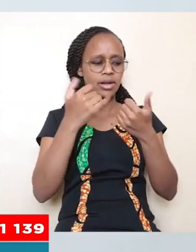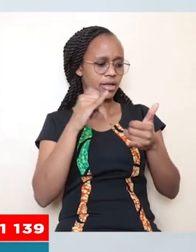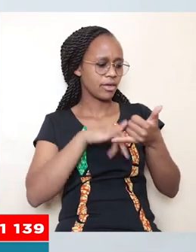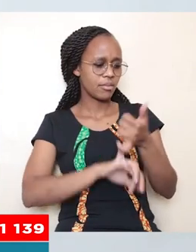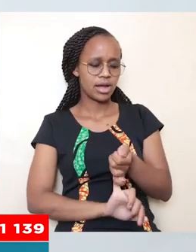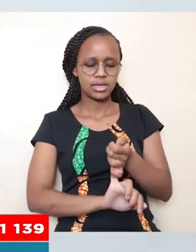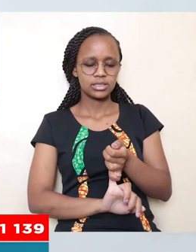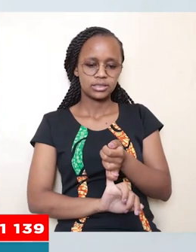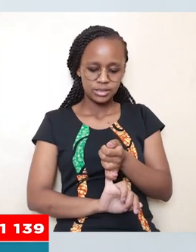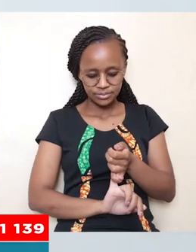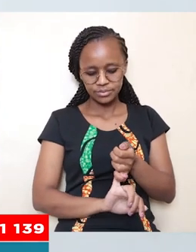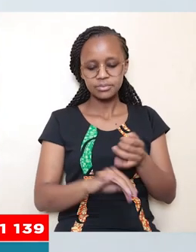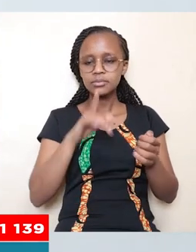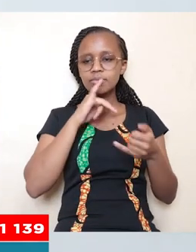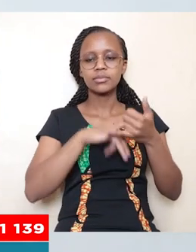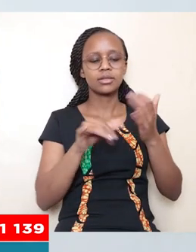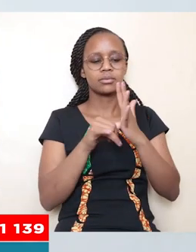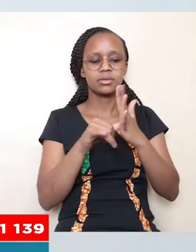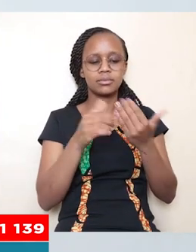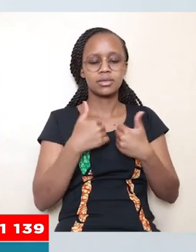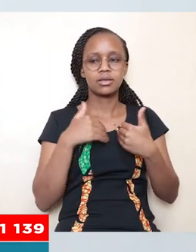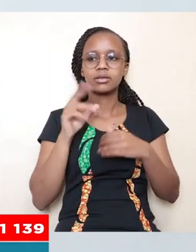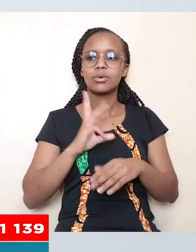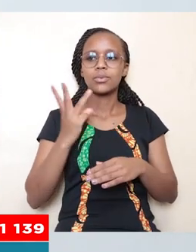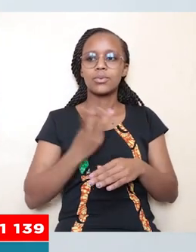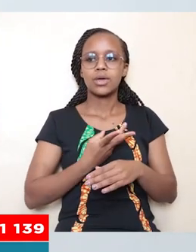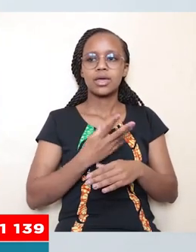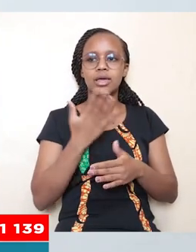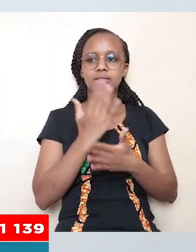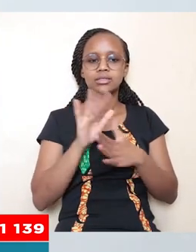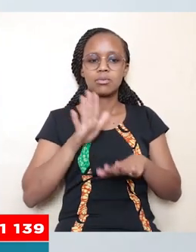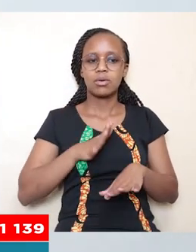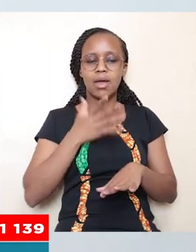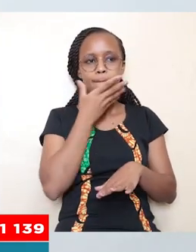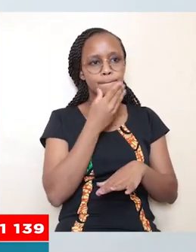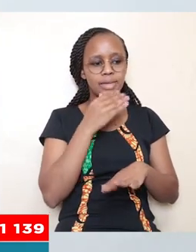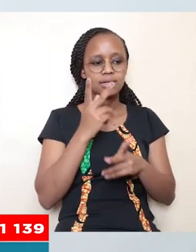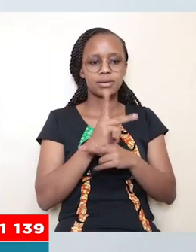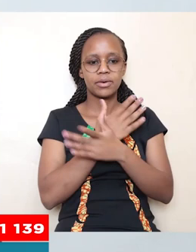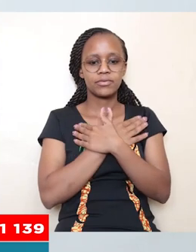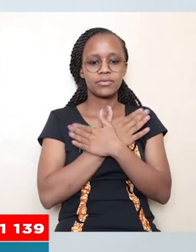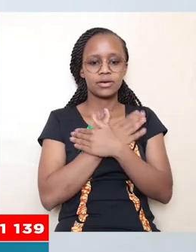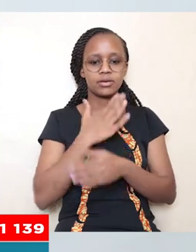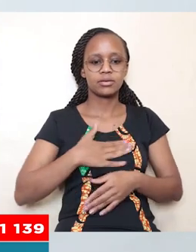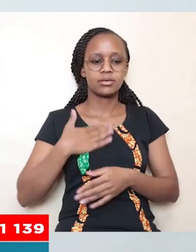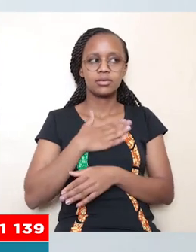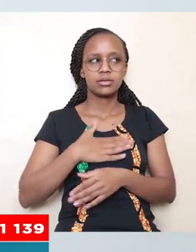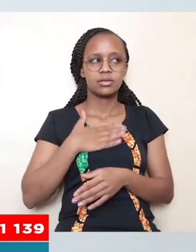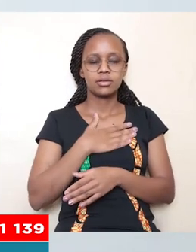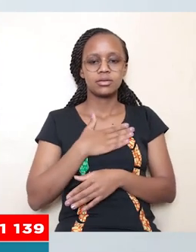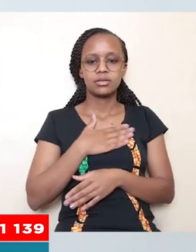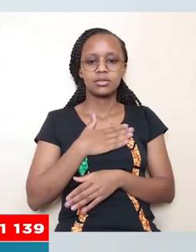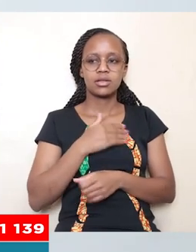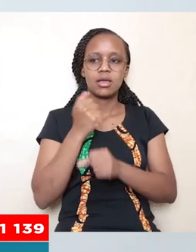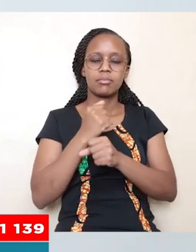marriages. So if your husband has a problem with some women or men you are keeping as friends, please evaluate